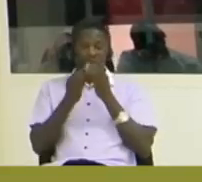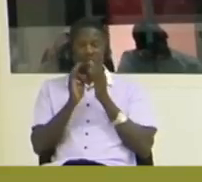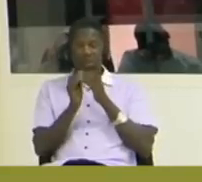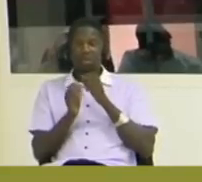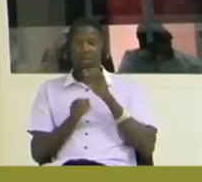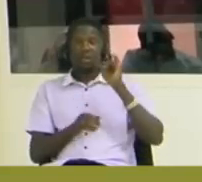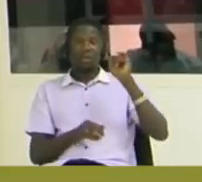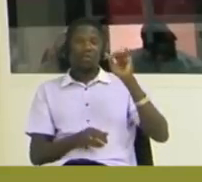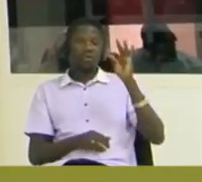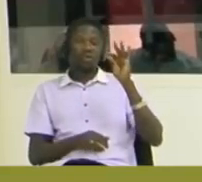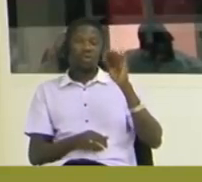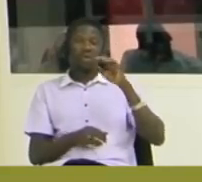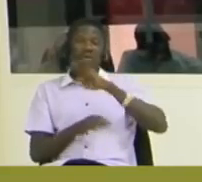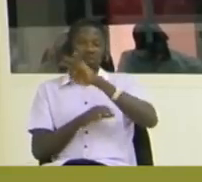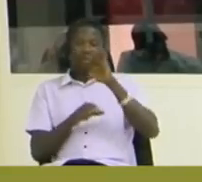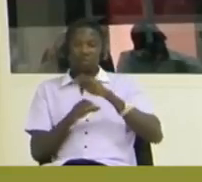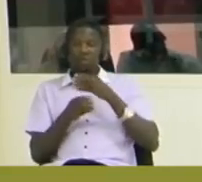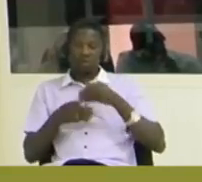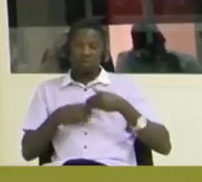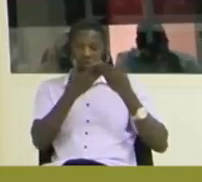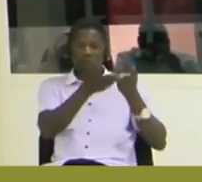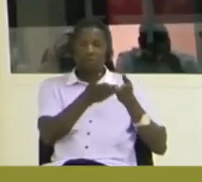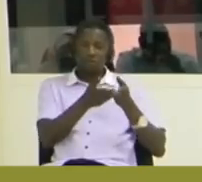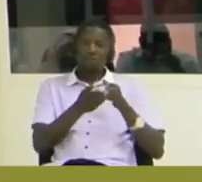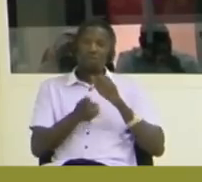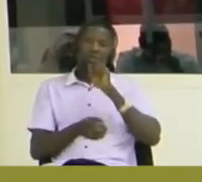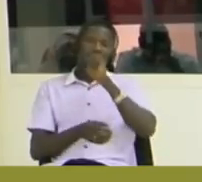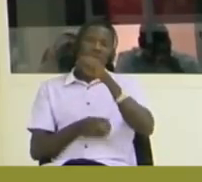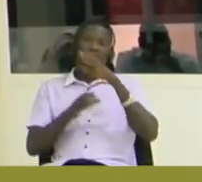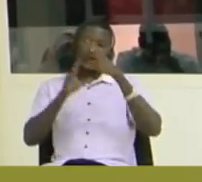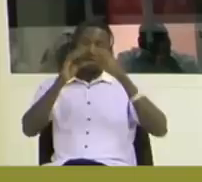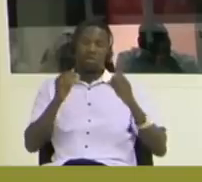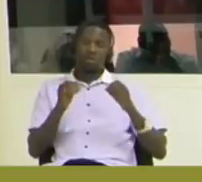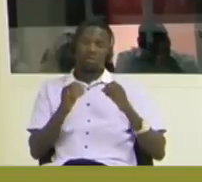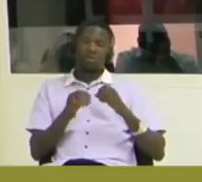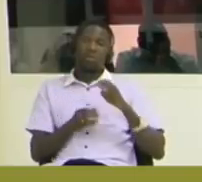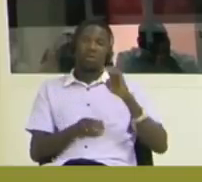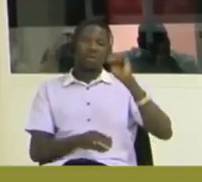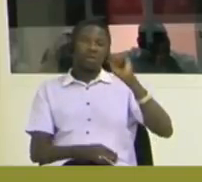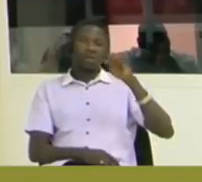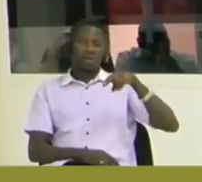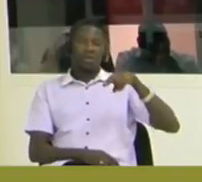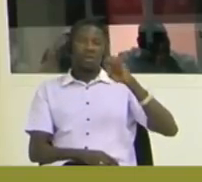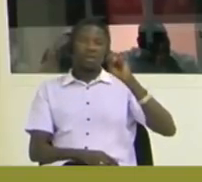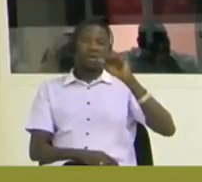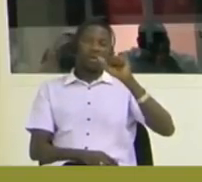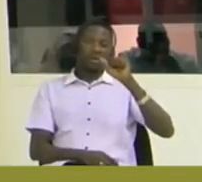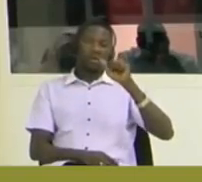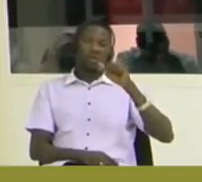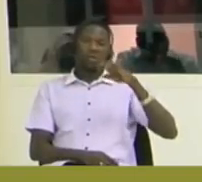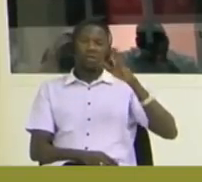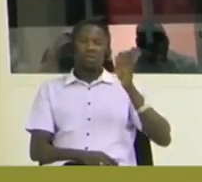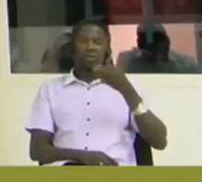to your house. Ensa Mendi, Yankuba's security guard,